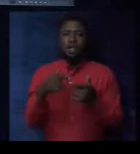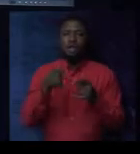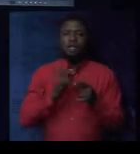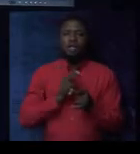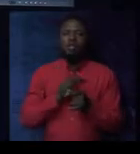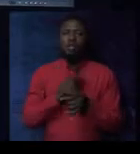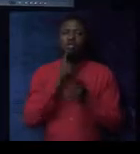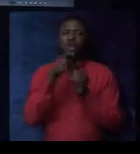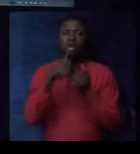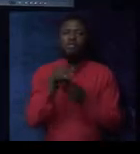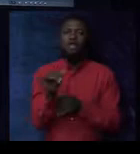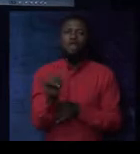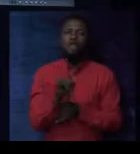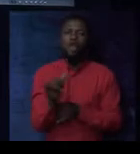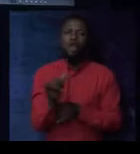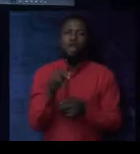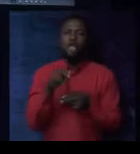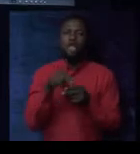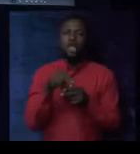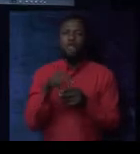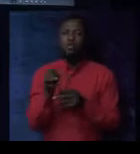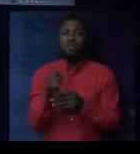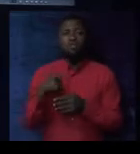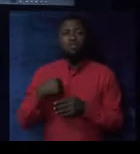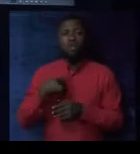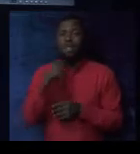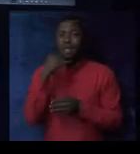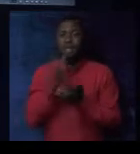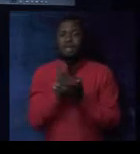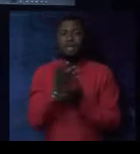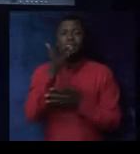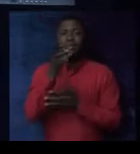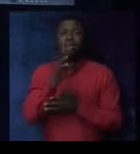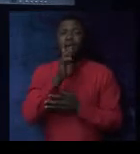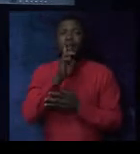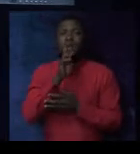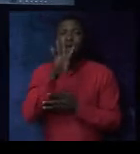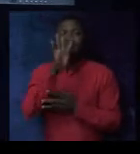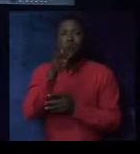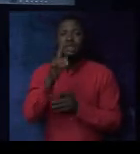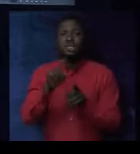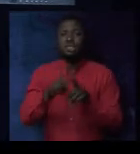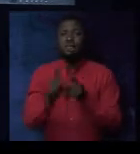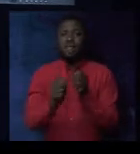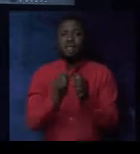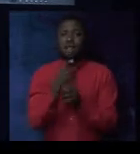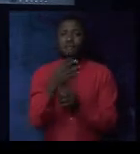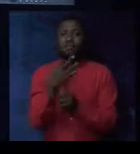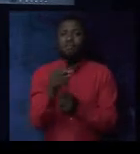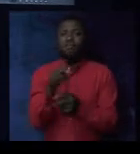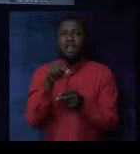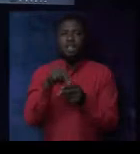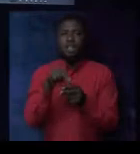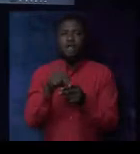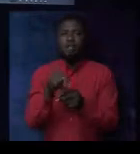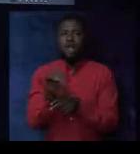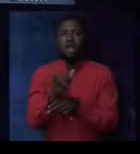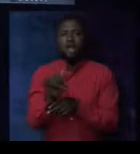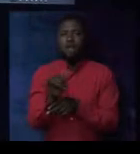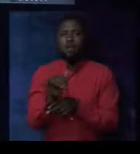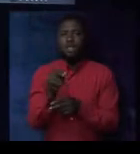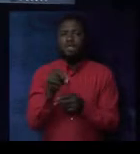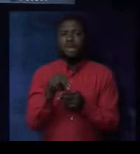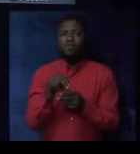Now let's talk about what common nouns are. You know, we said there are 4 different types of nouns, common nouns.